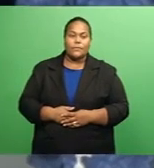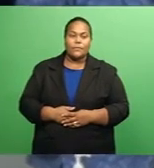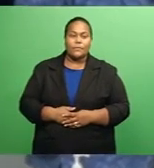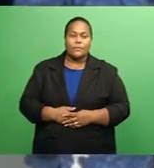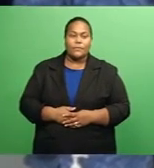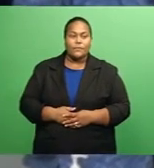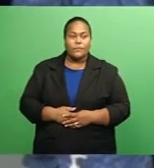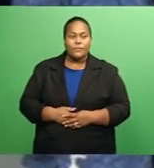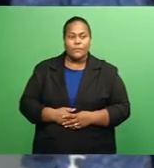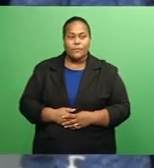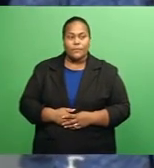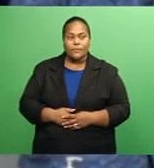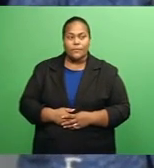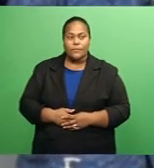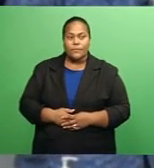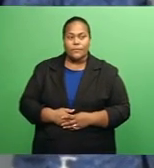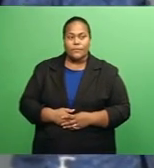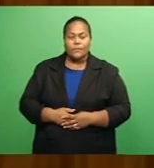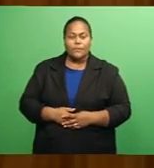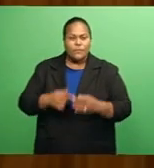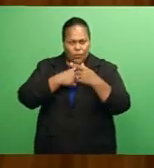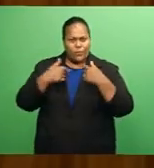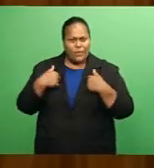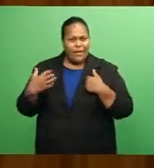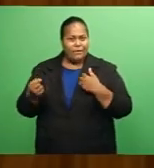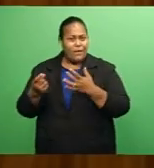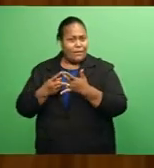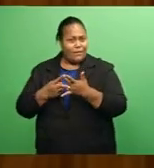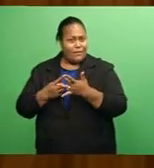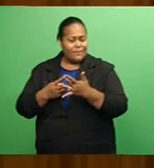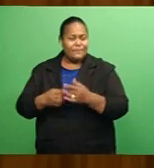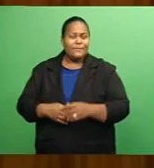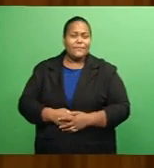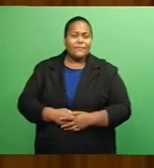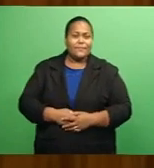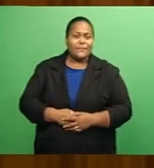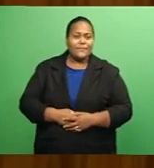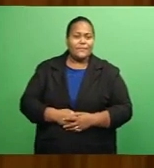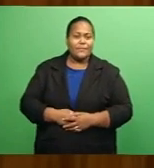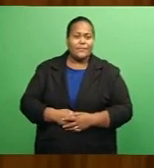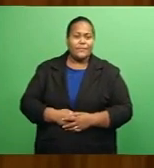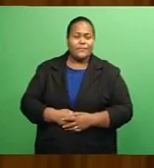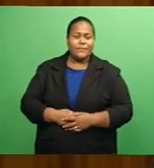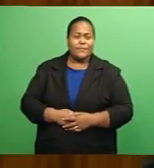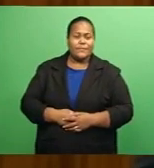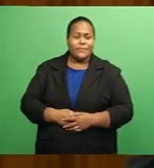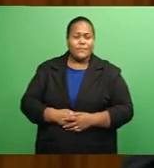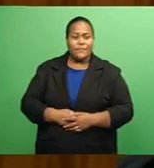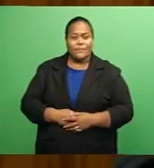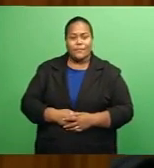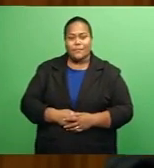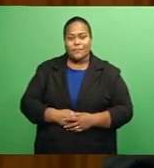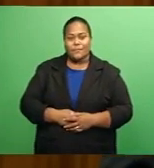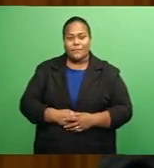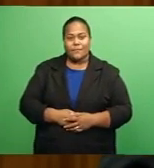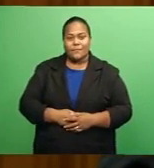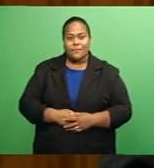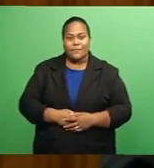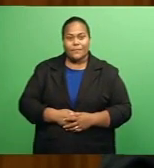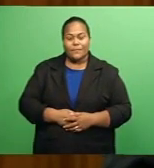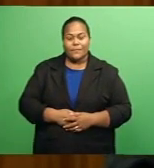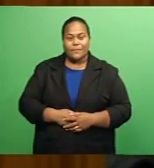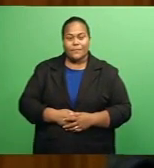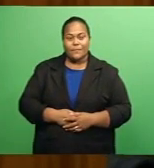border closure? We have another 11 patients that we are now organizing to send across to India.